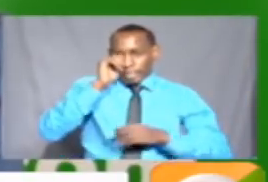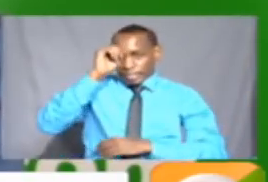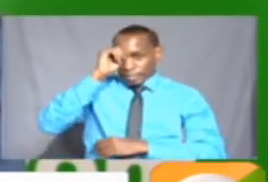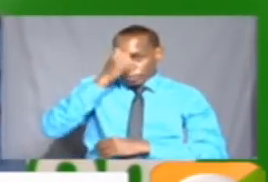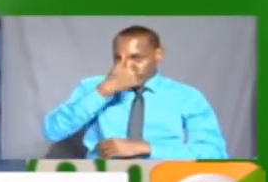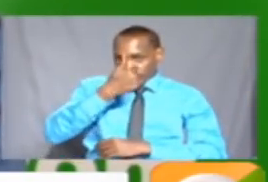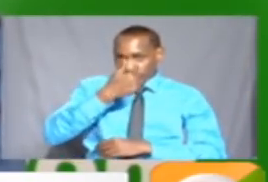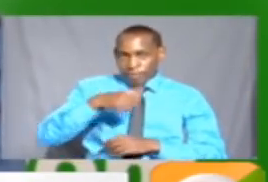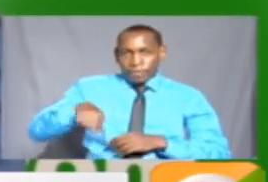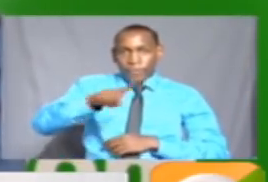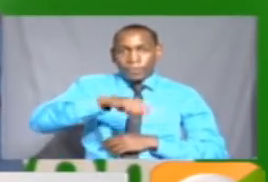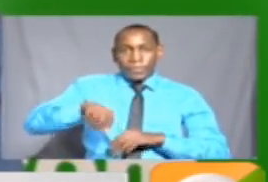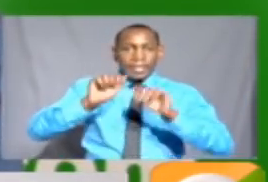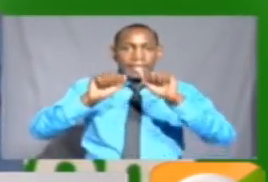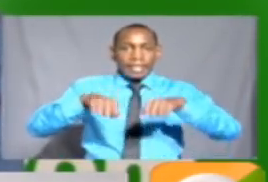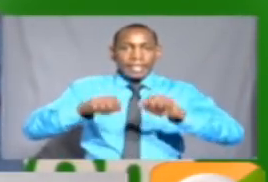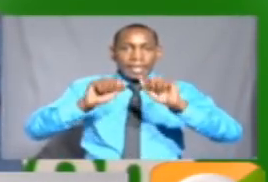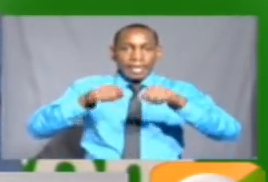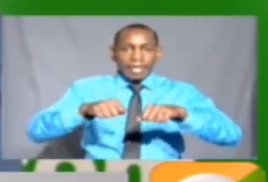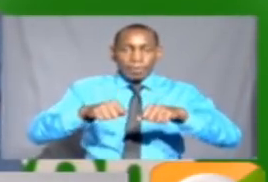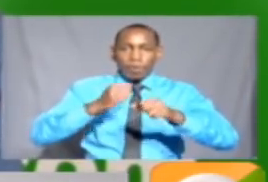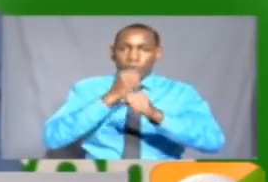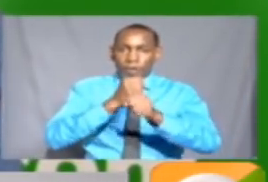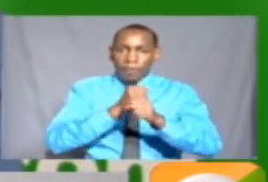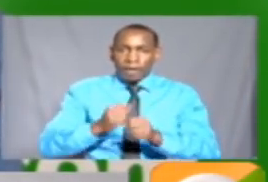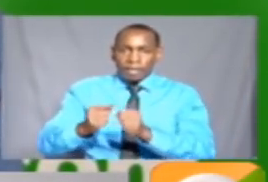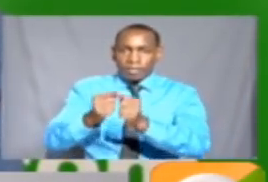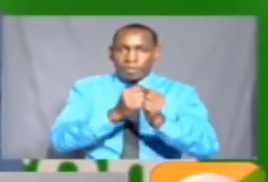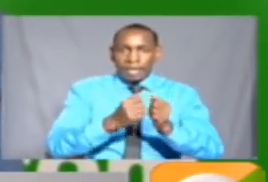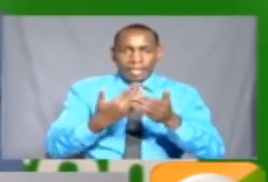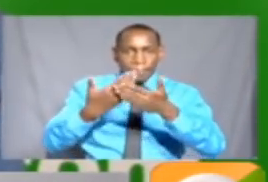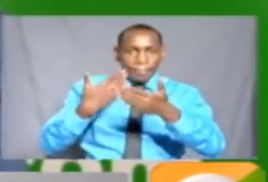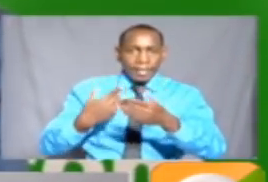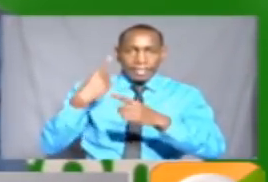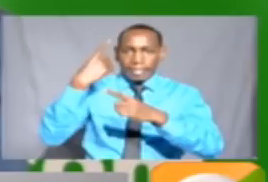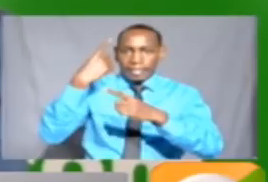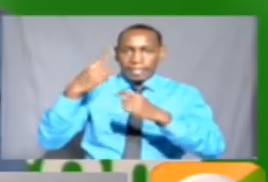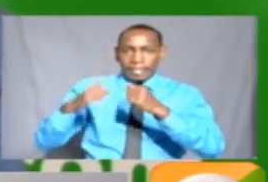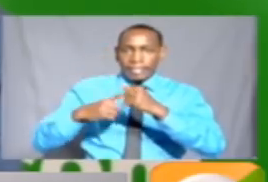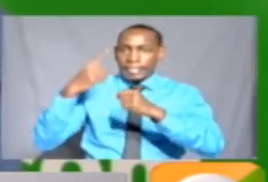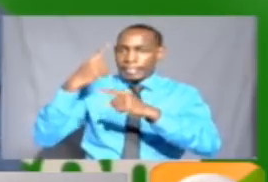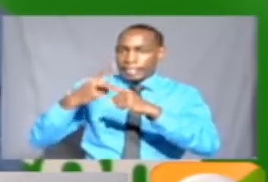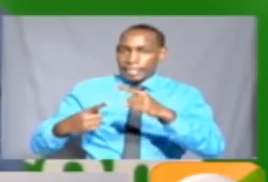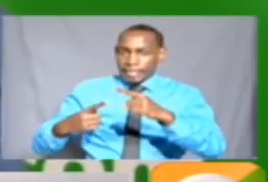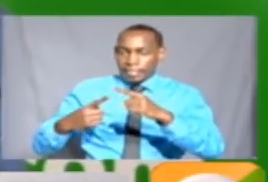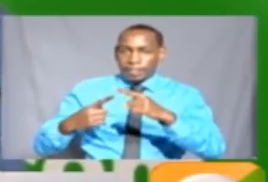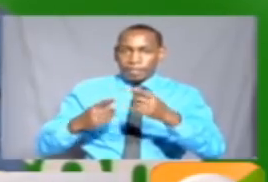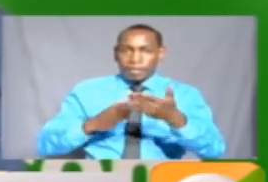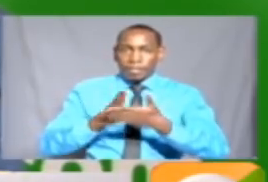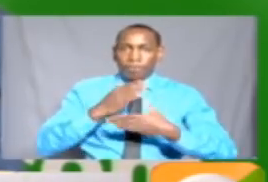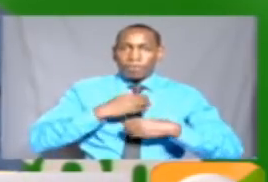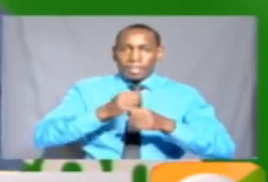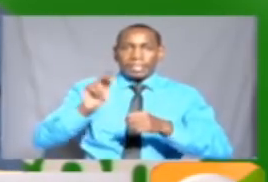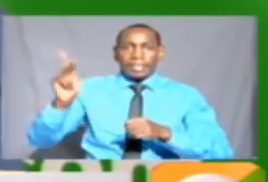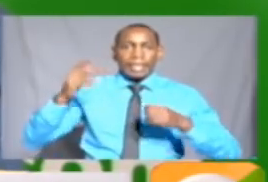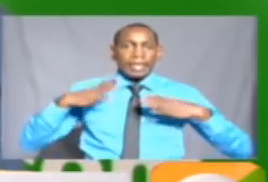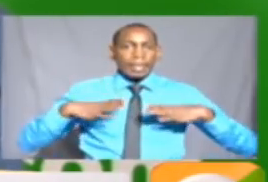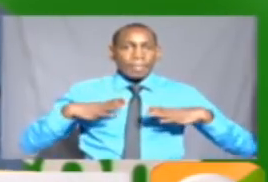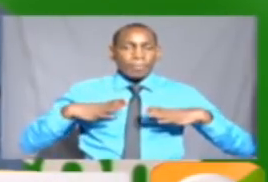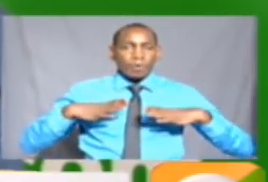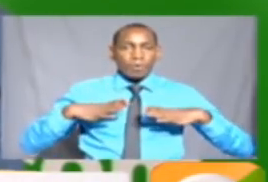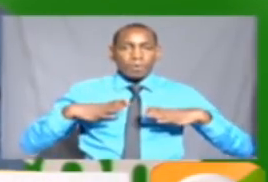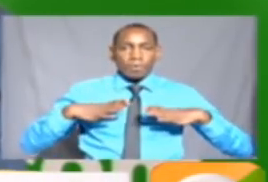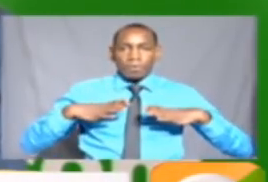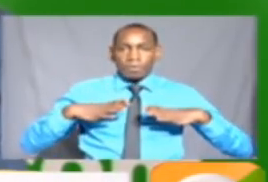And we have been put together for the last 6 years by trust of Kenyans to